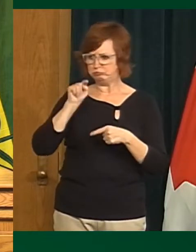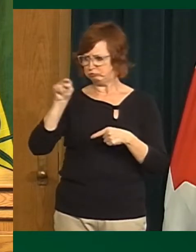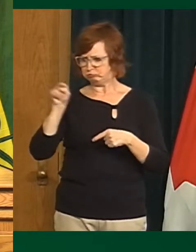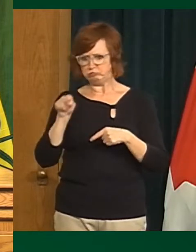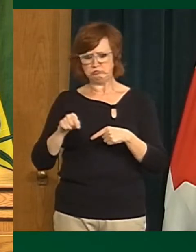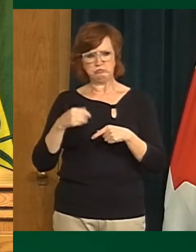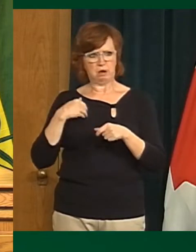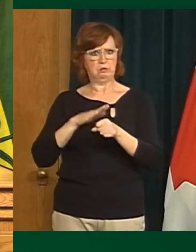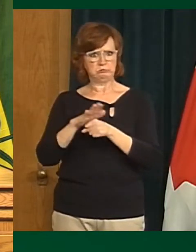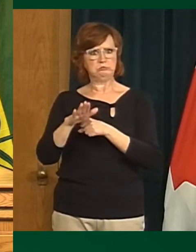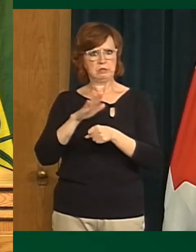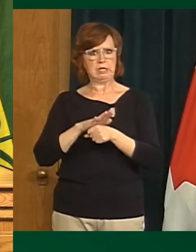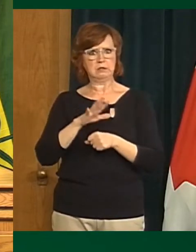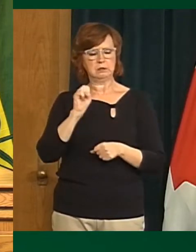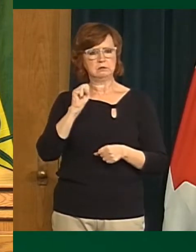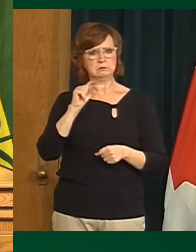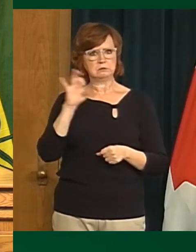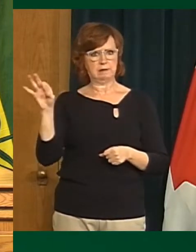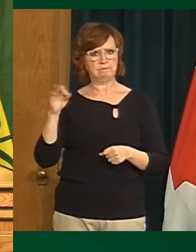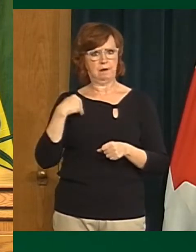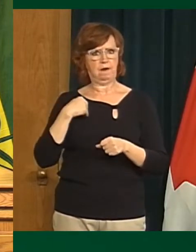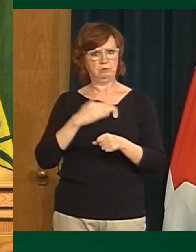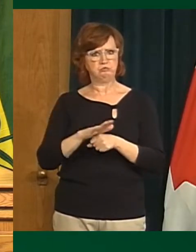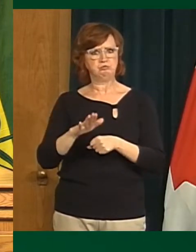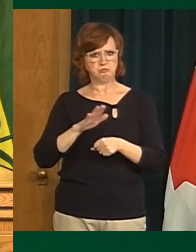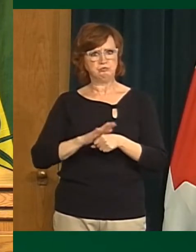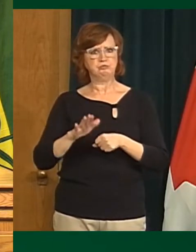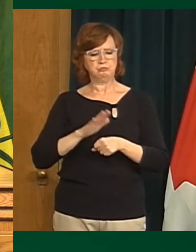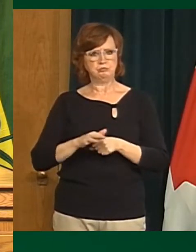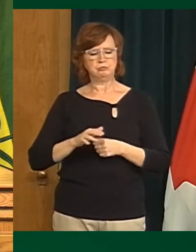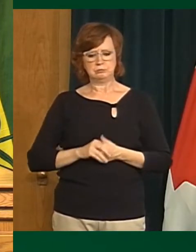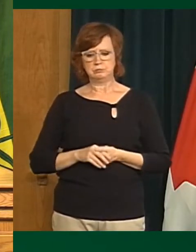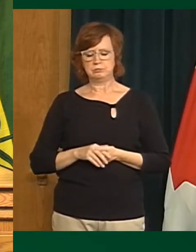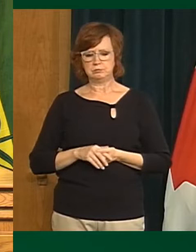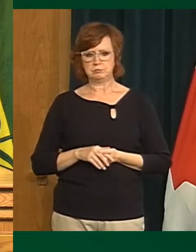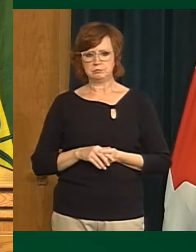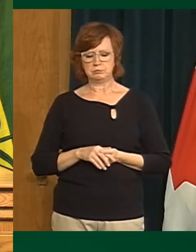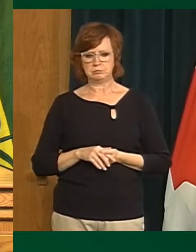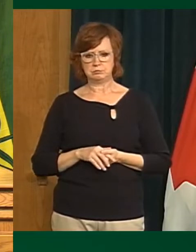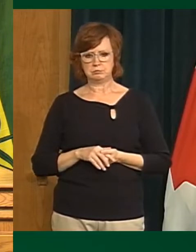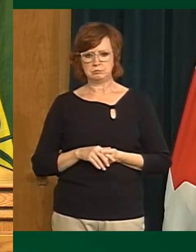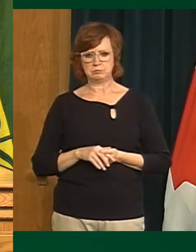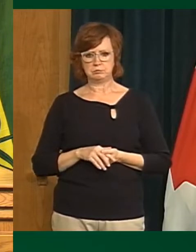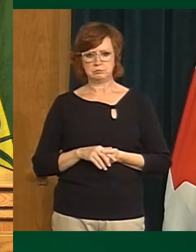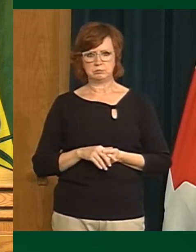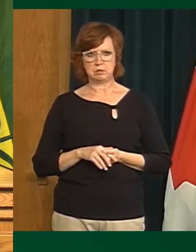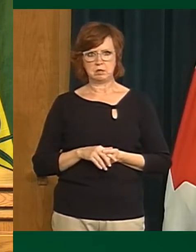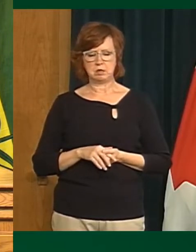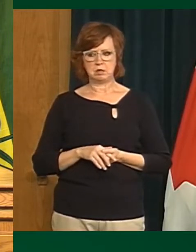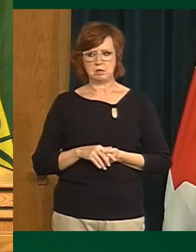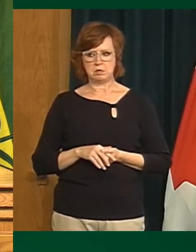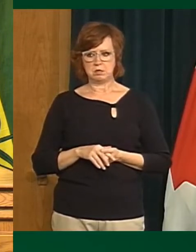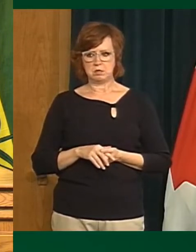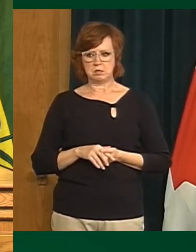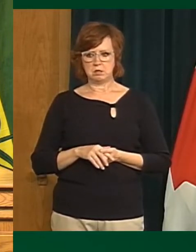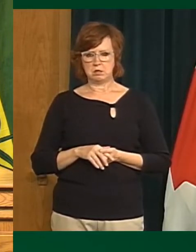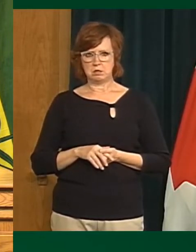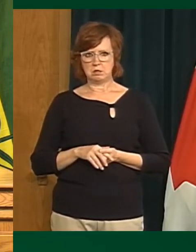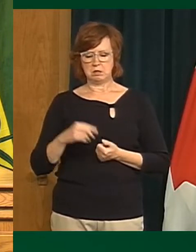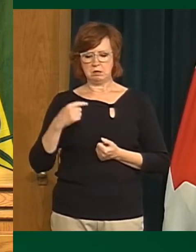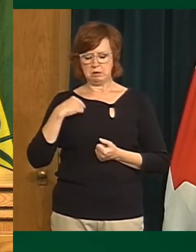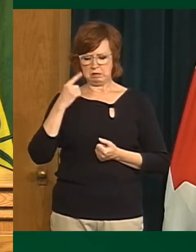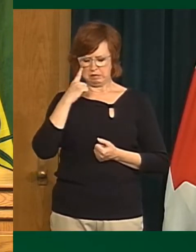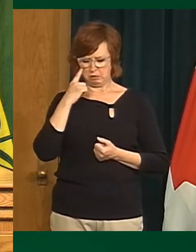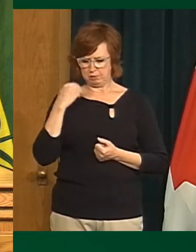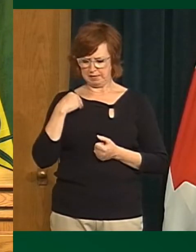ER, the vast majority of the facilities, I believe, at least 9, if not 10 out of the 12 were functioning